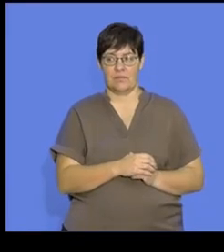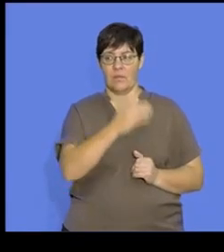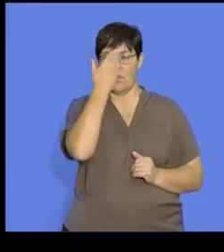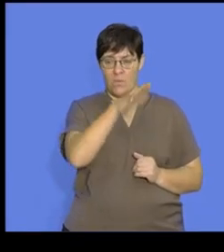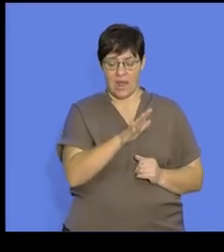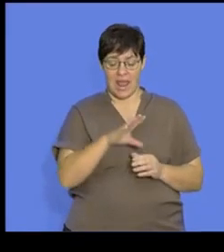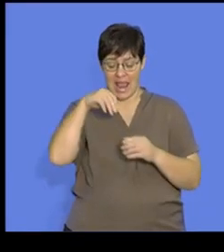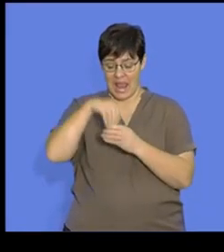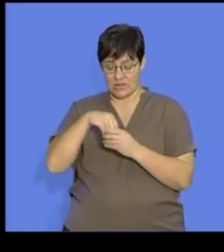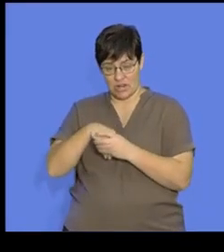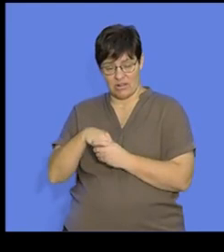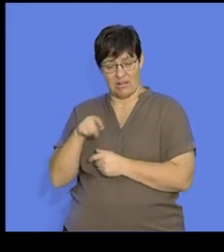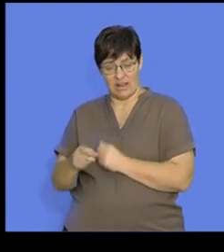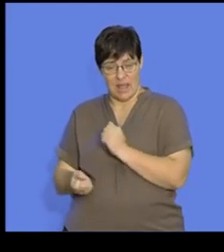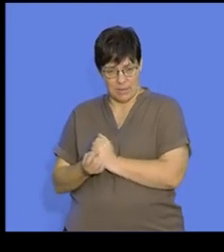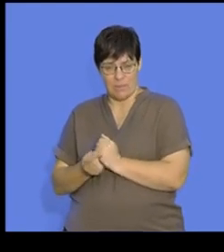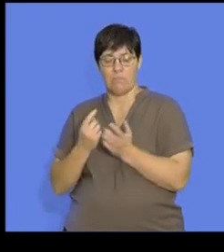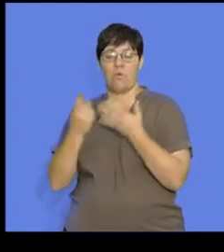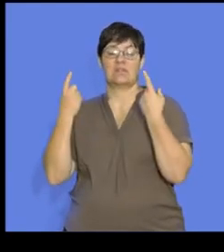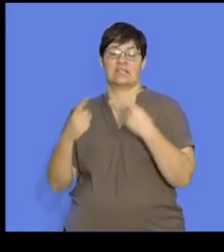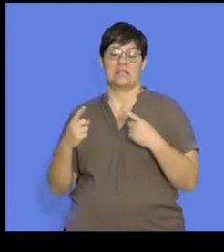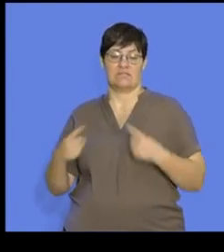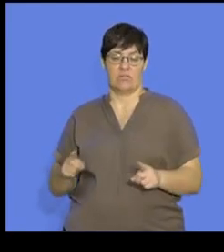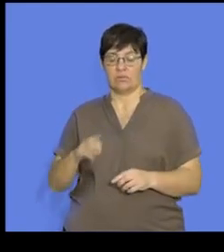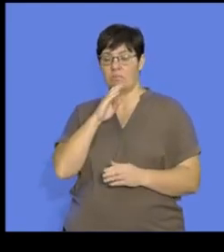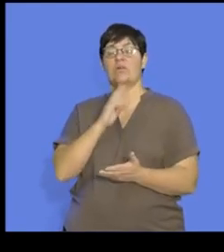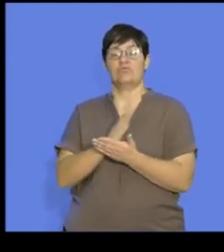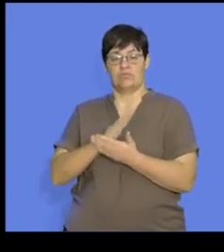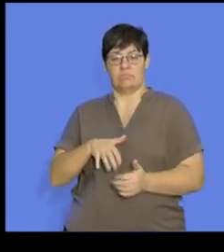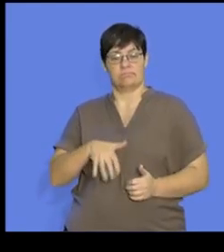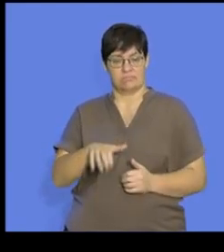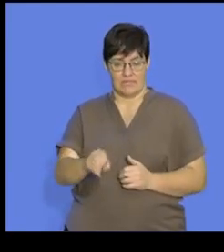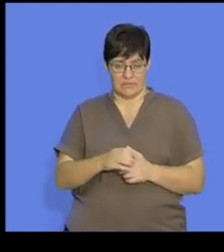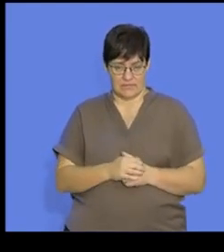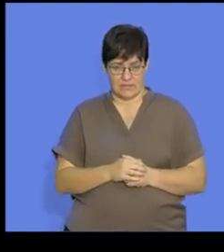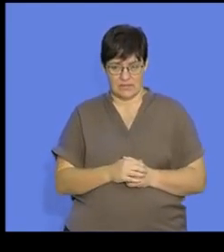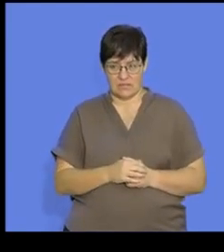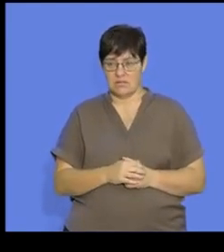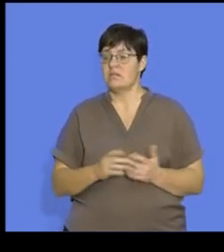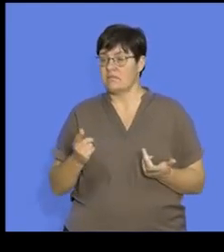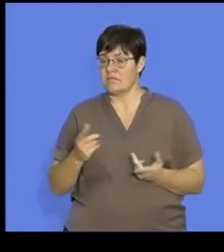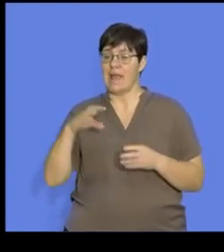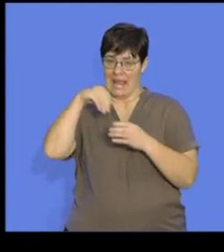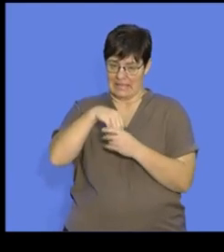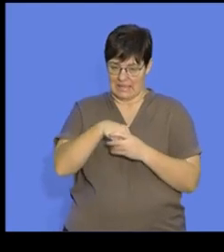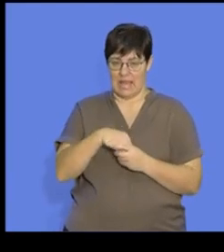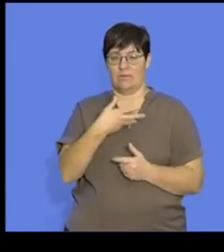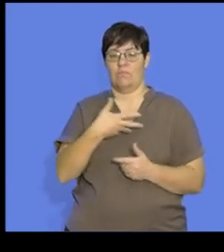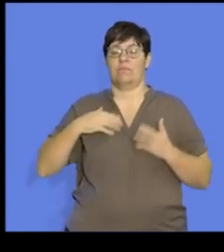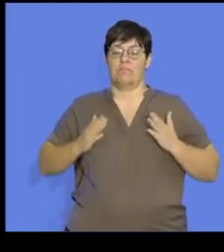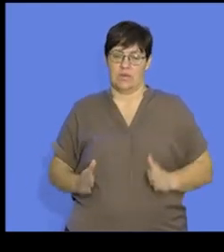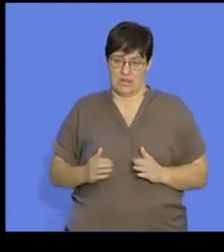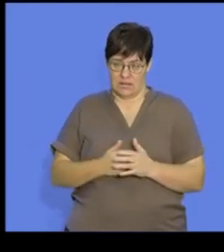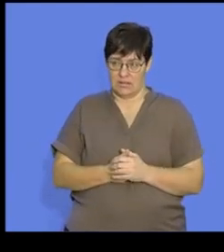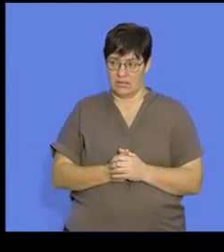We know that internal fertilization is a much more successful technique to ensure fertilization. This occurs inside the female's